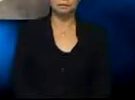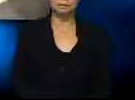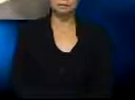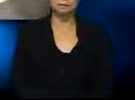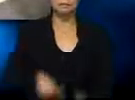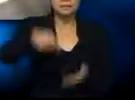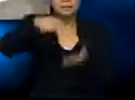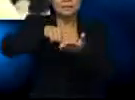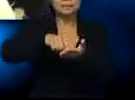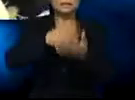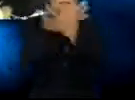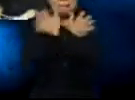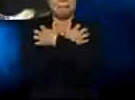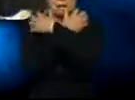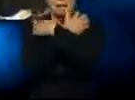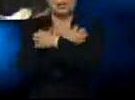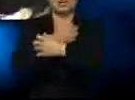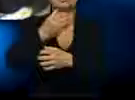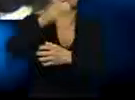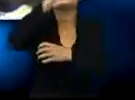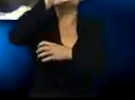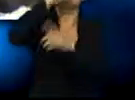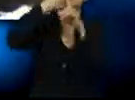This bear is drinking from a coconut.